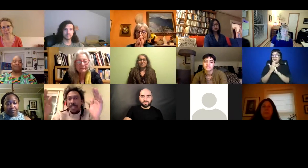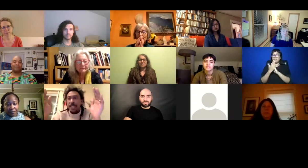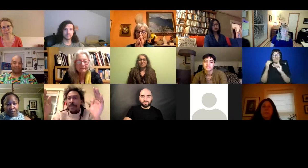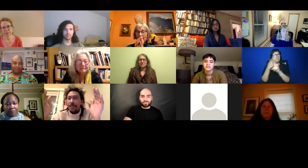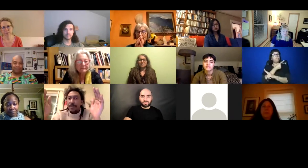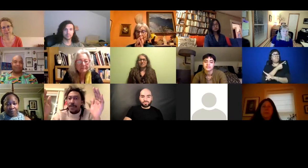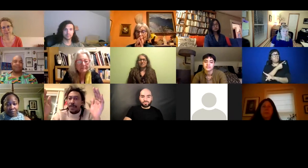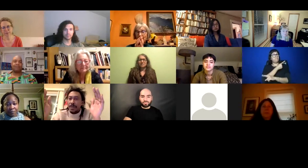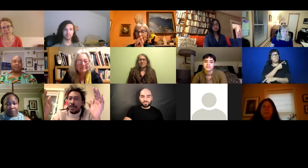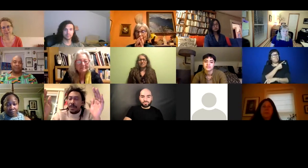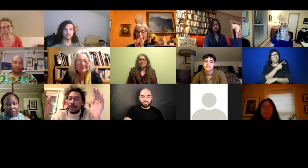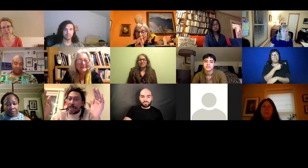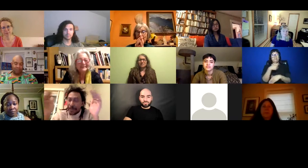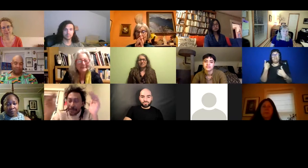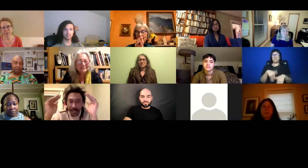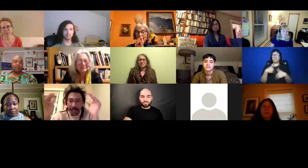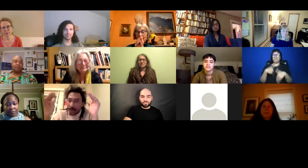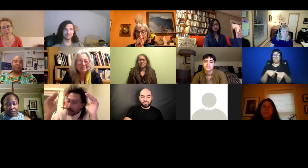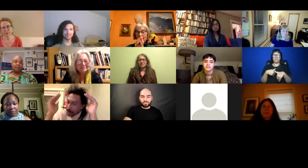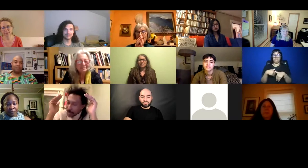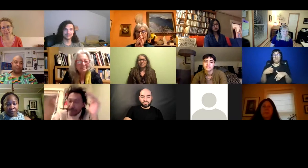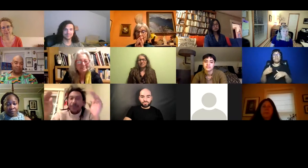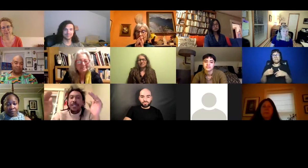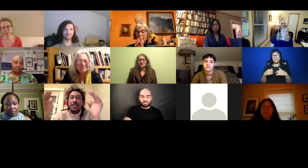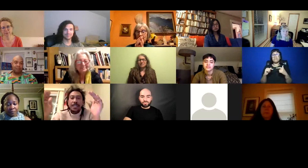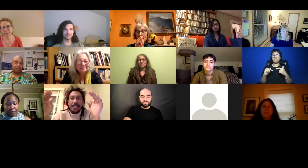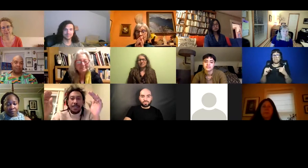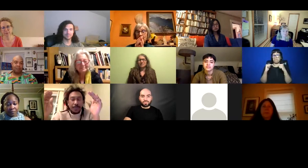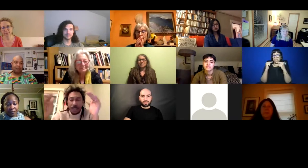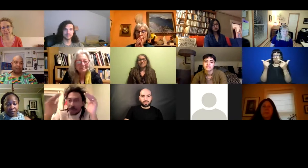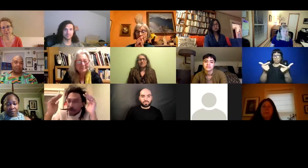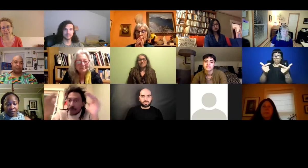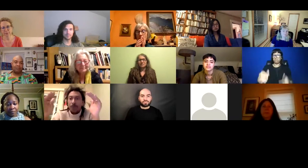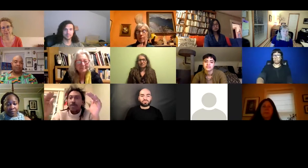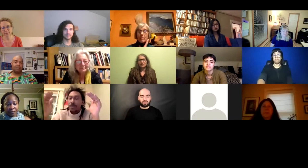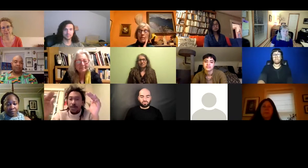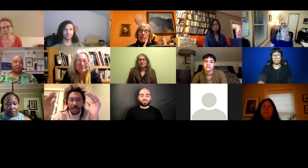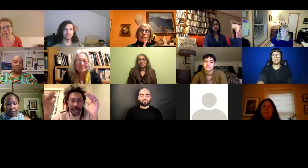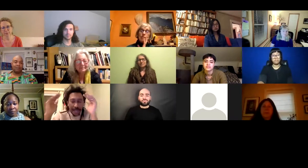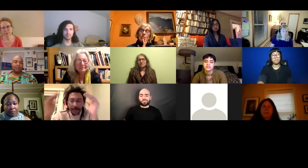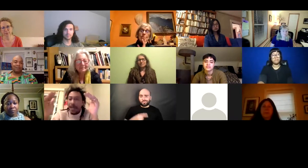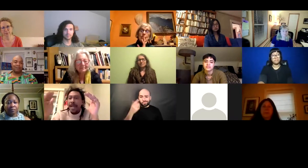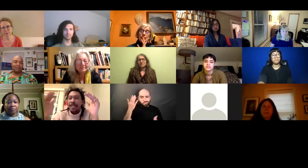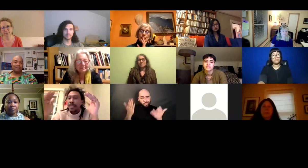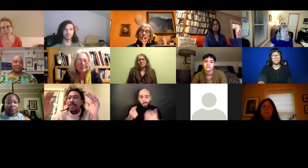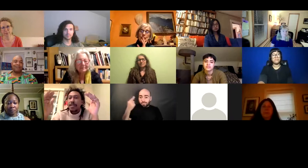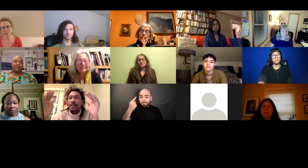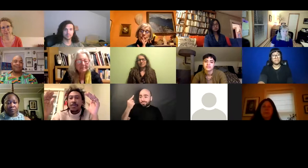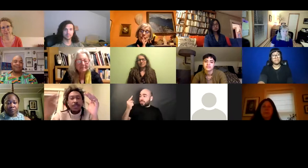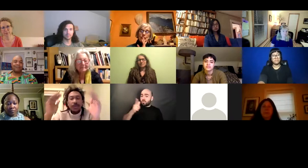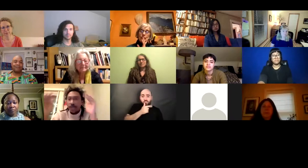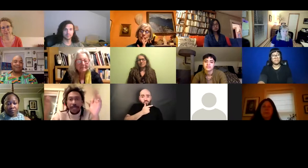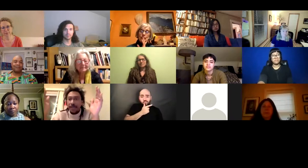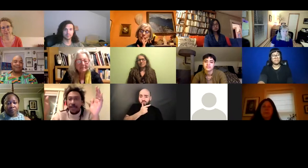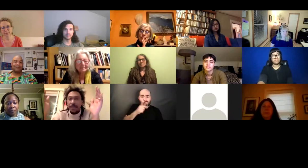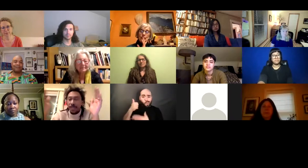crazy. Might be something else we don't know. We're gonna help us. We don't